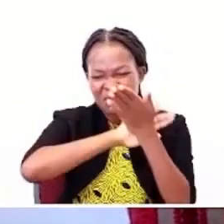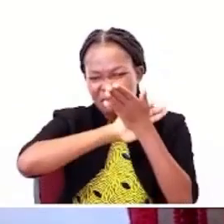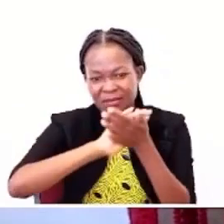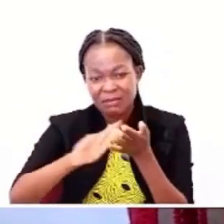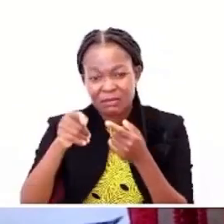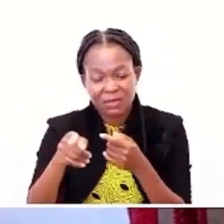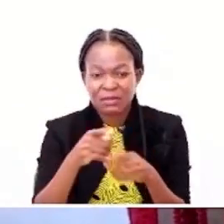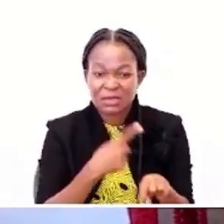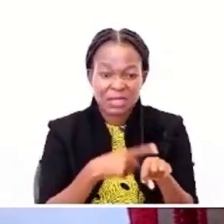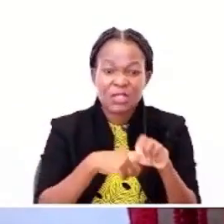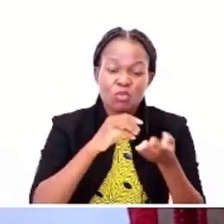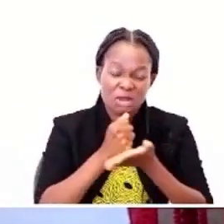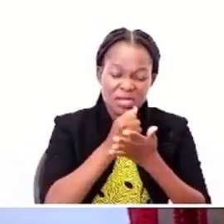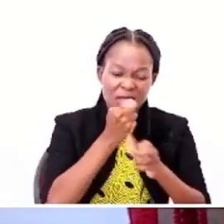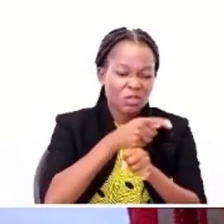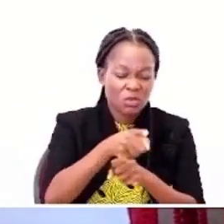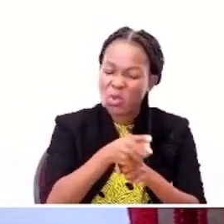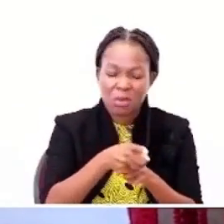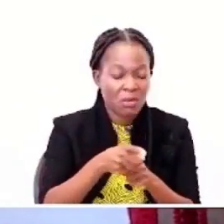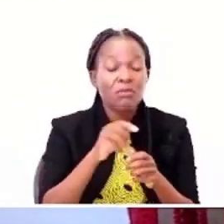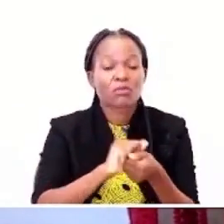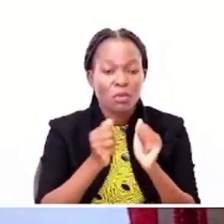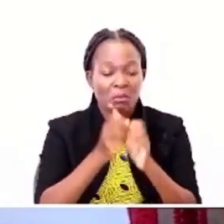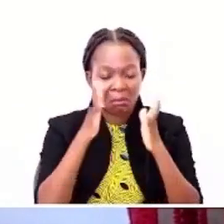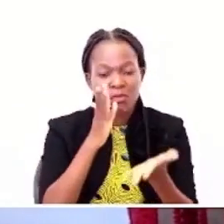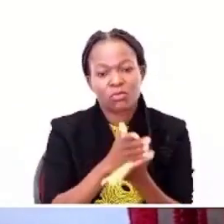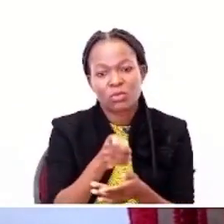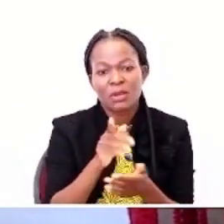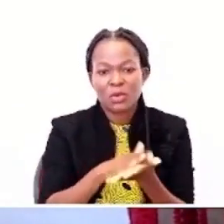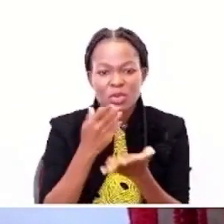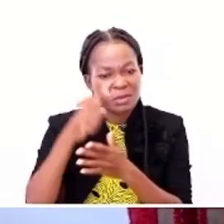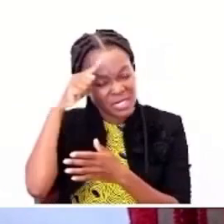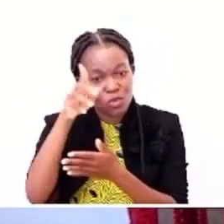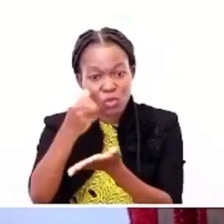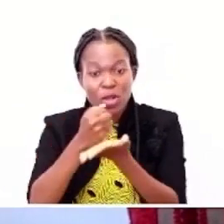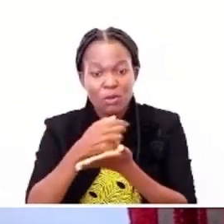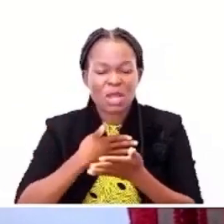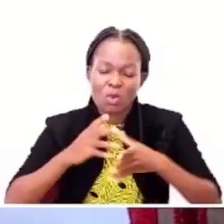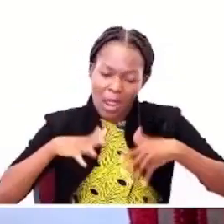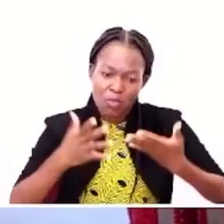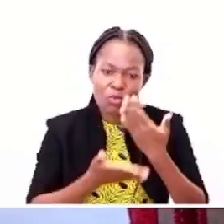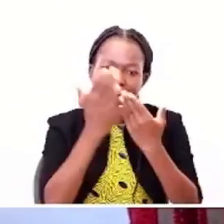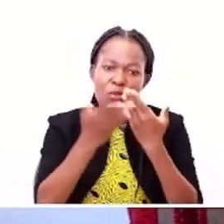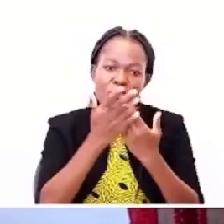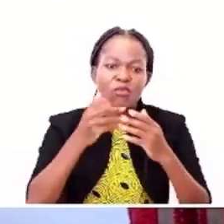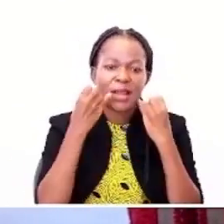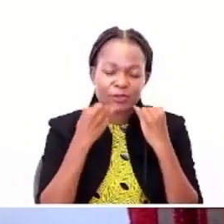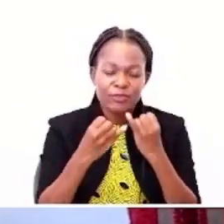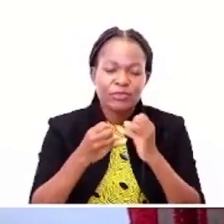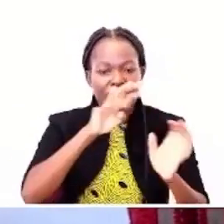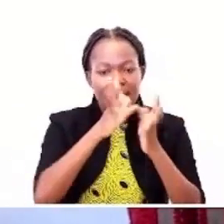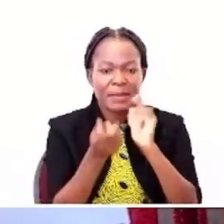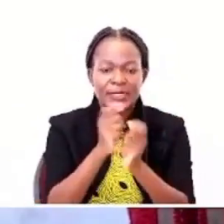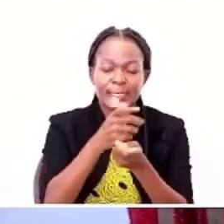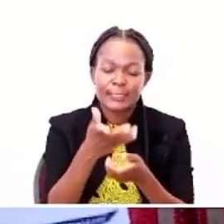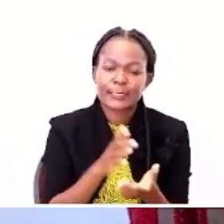those things that are supposed to assist us in dealing with the challenges related to climate change. So